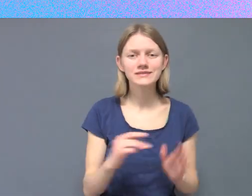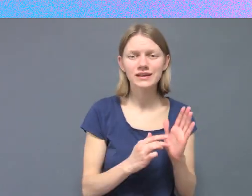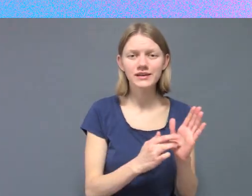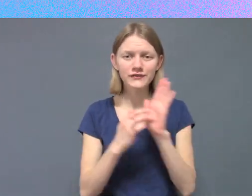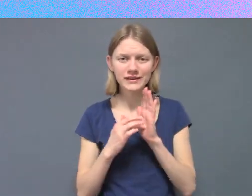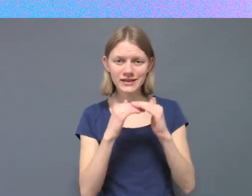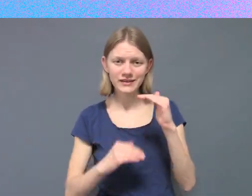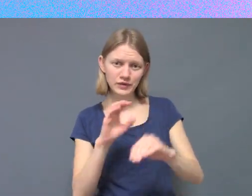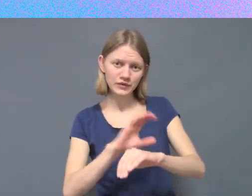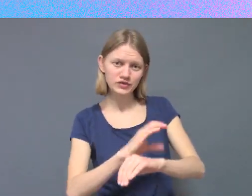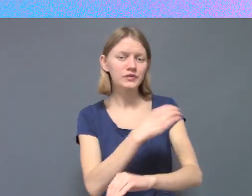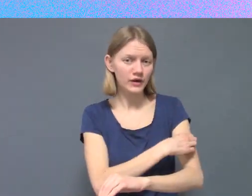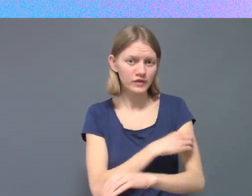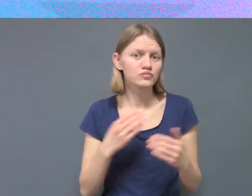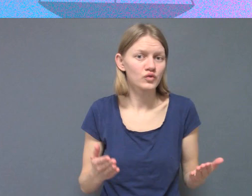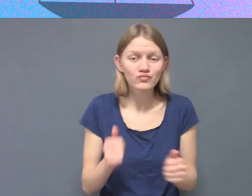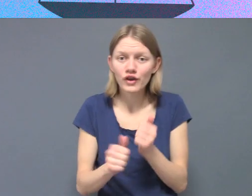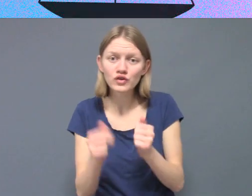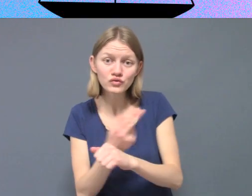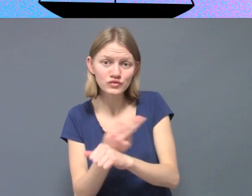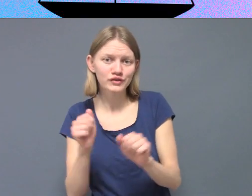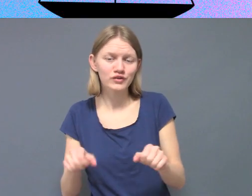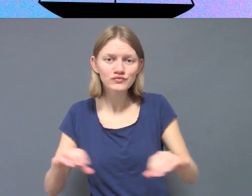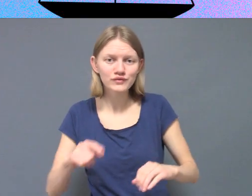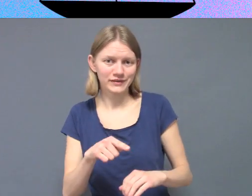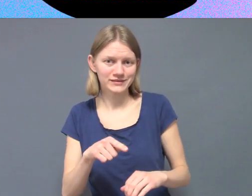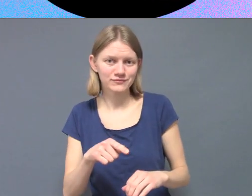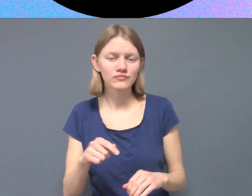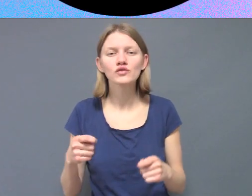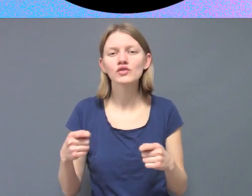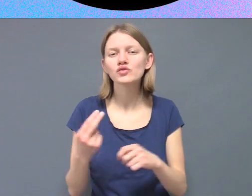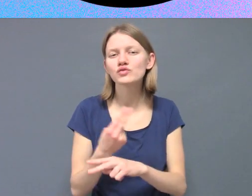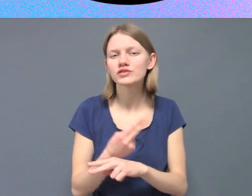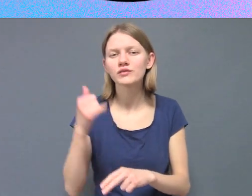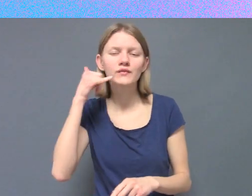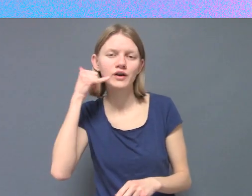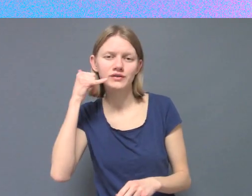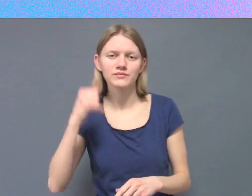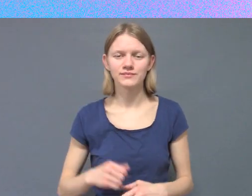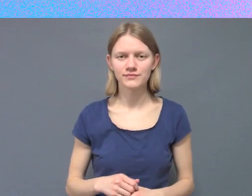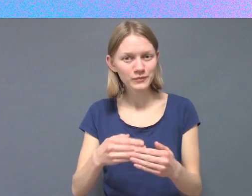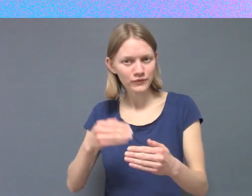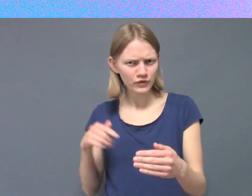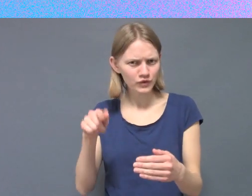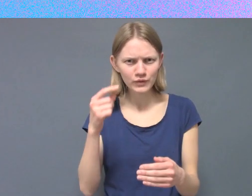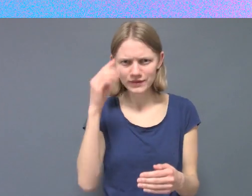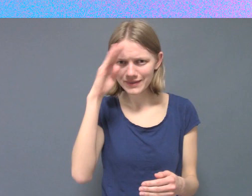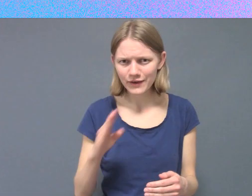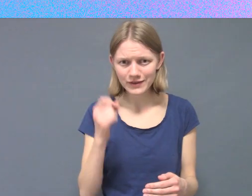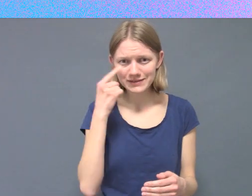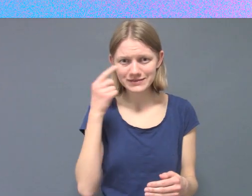indeed correct. What is amazing about ZK-SNARKs is that they are tiny, less than 1 kilobyte, and easy to